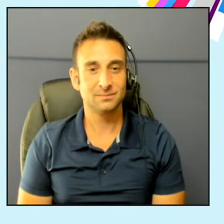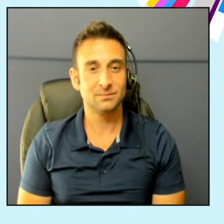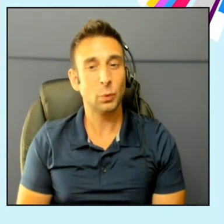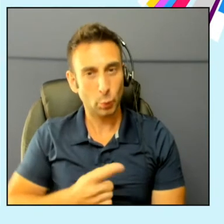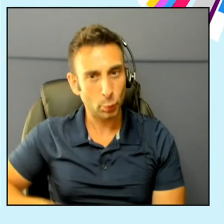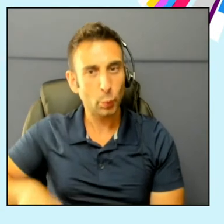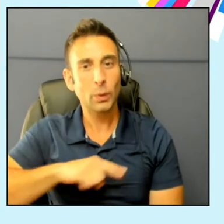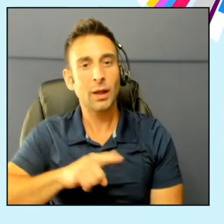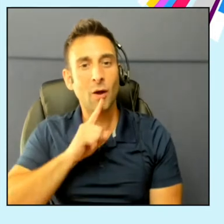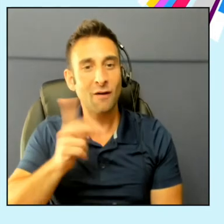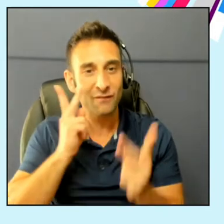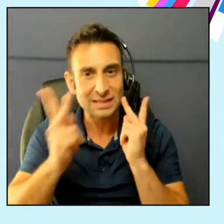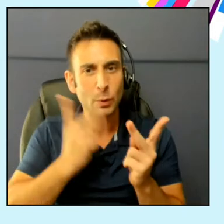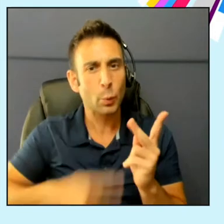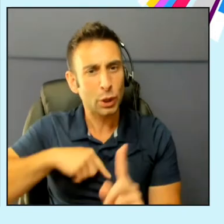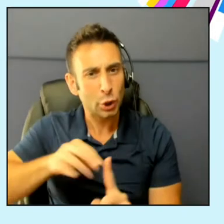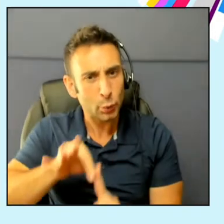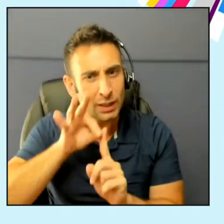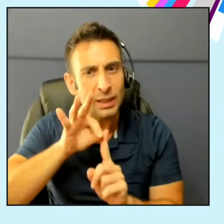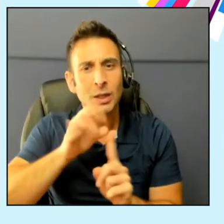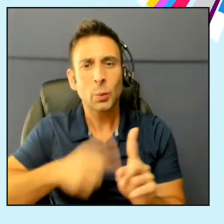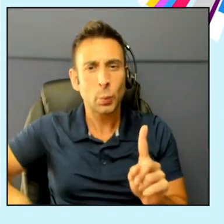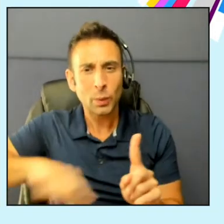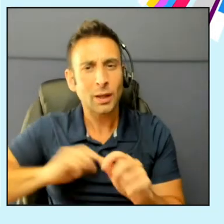We are all humans.